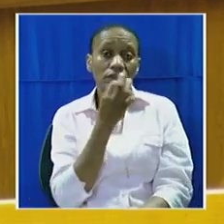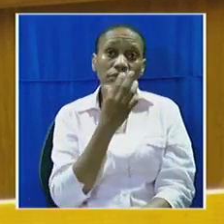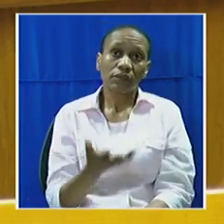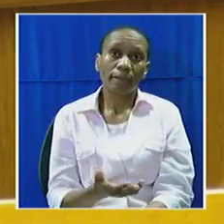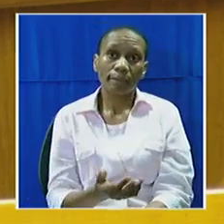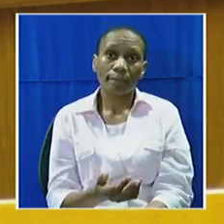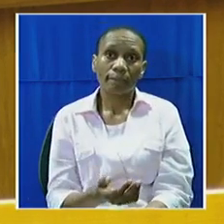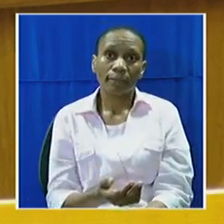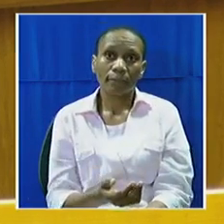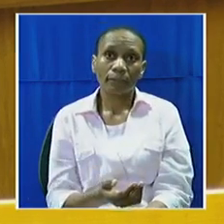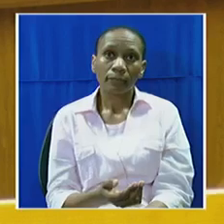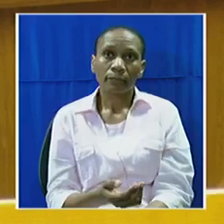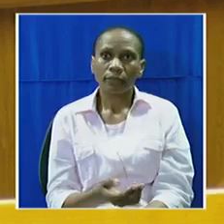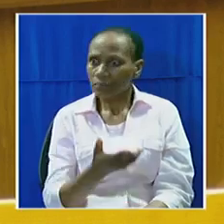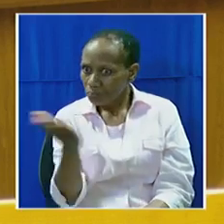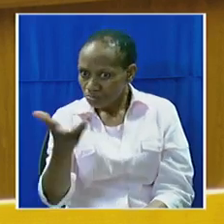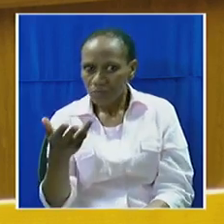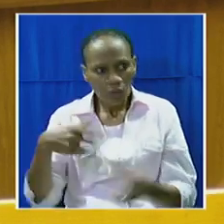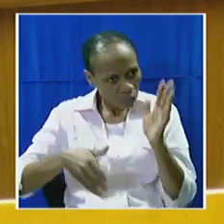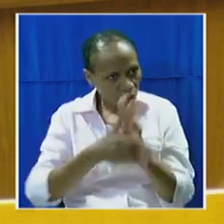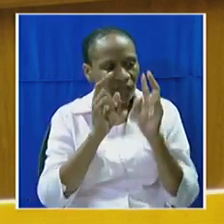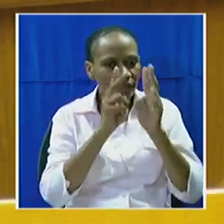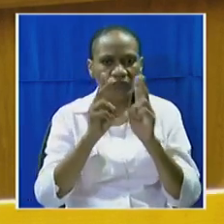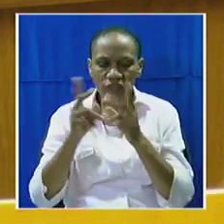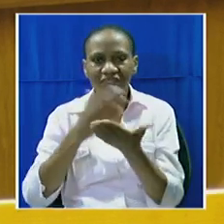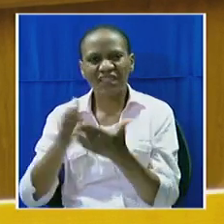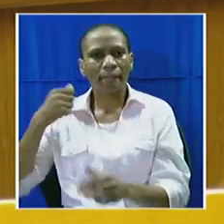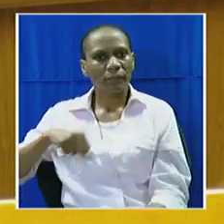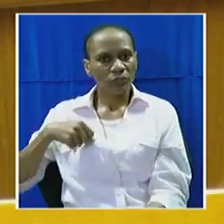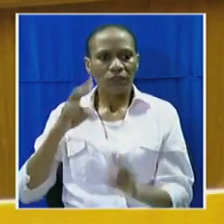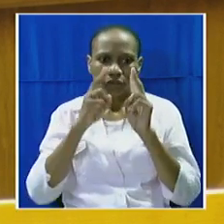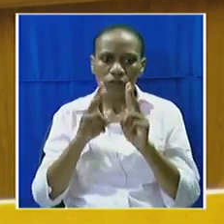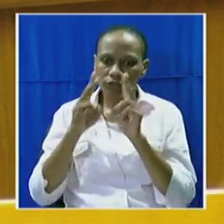go to some of those municipalities and you'll find